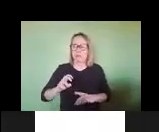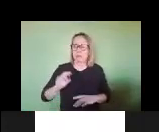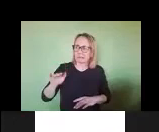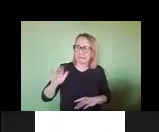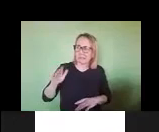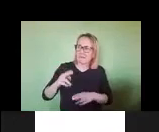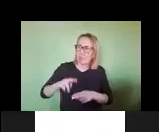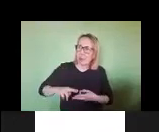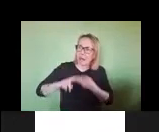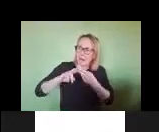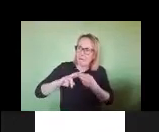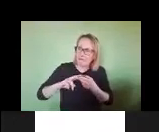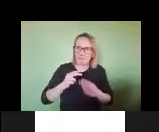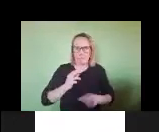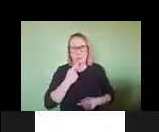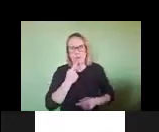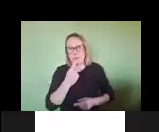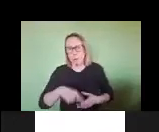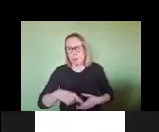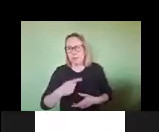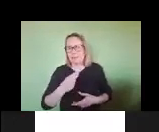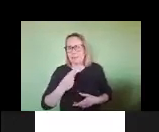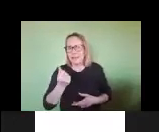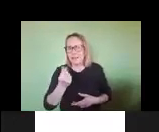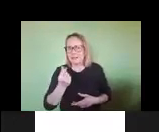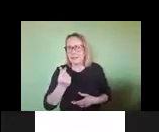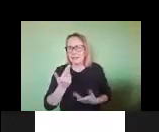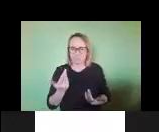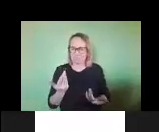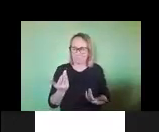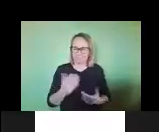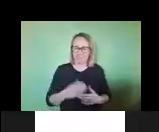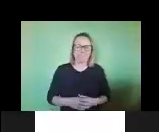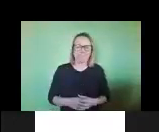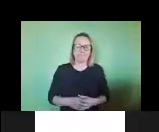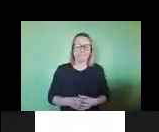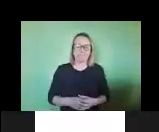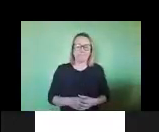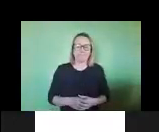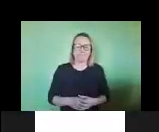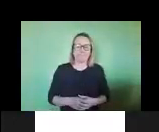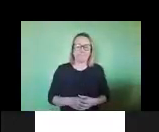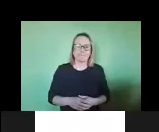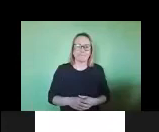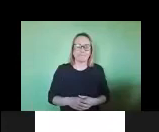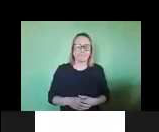lift. They weren't having to order a taxi. And then on top of that, there was the